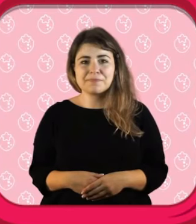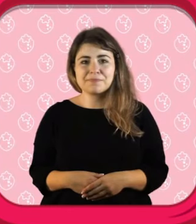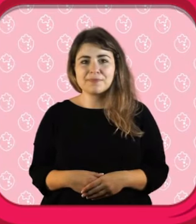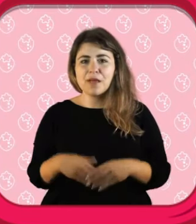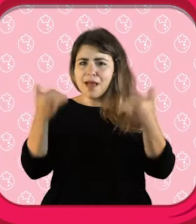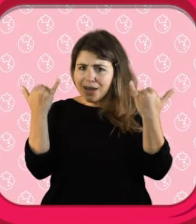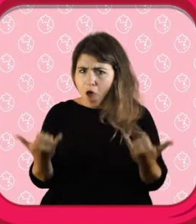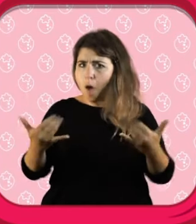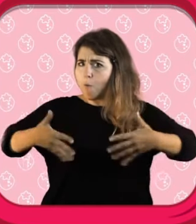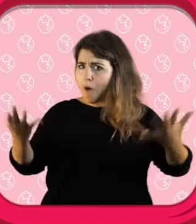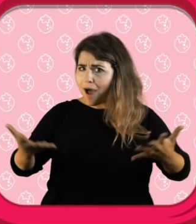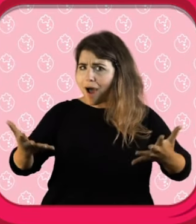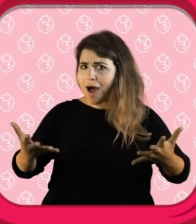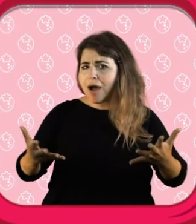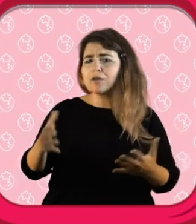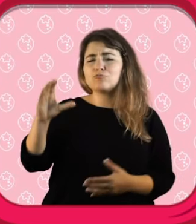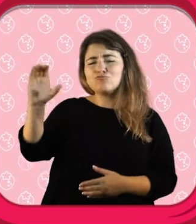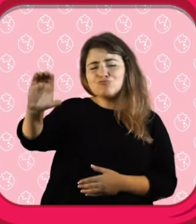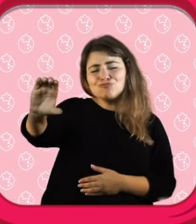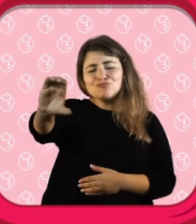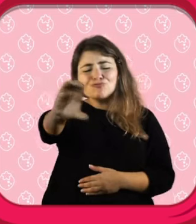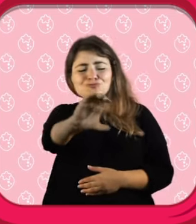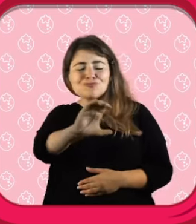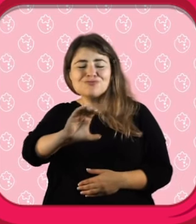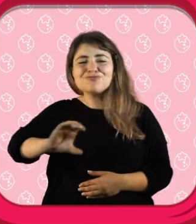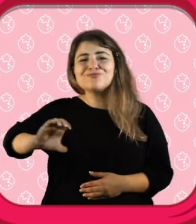Now let's add some fun sprinkles!